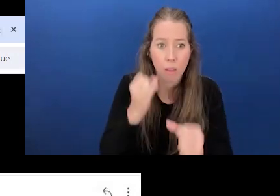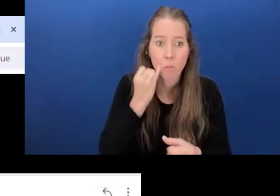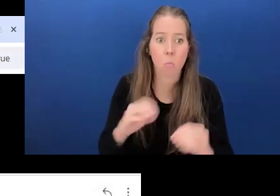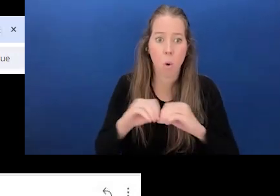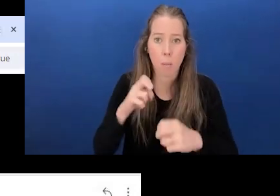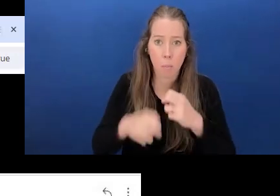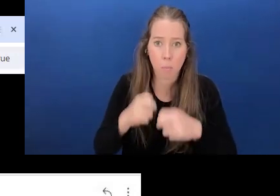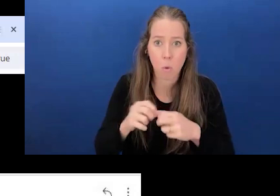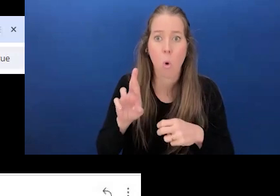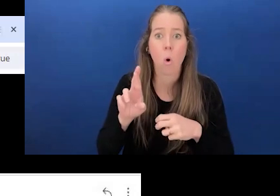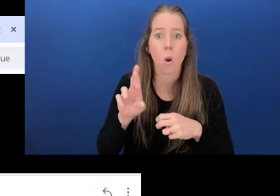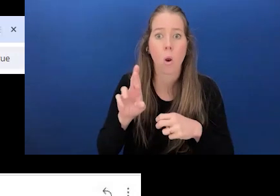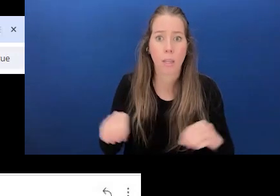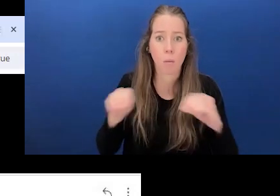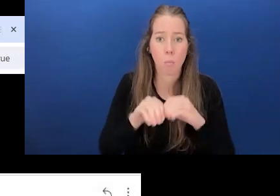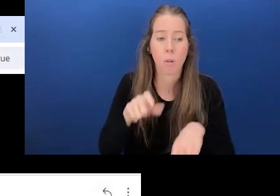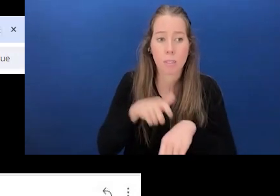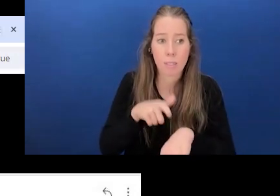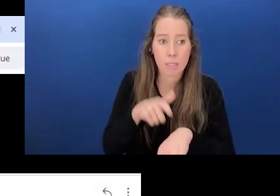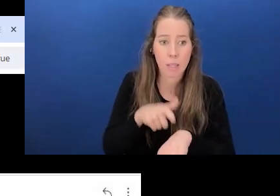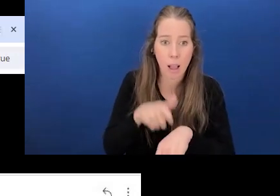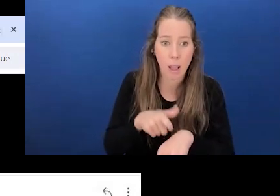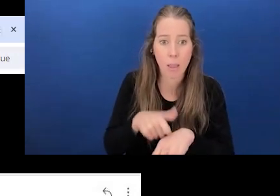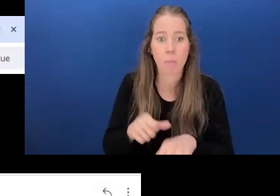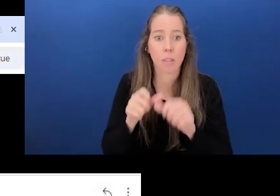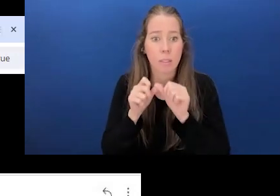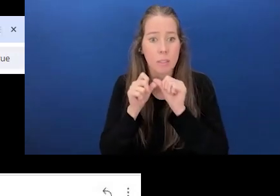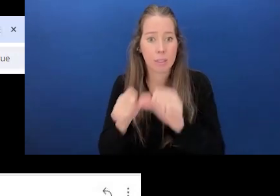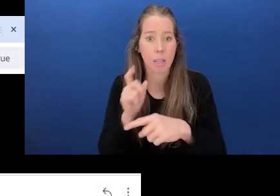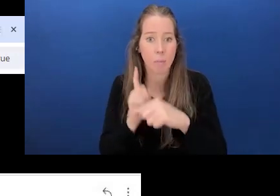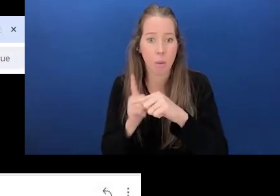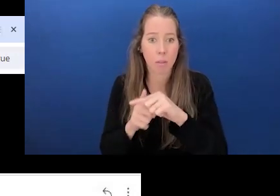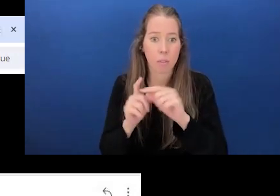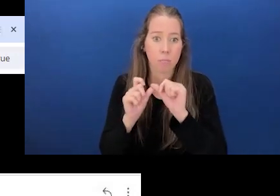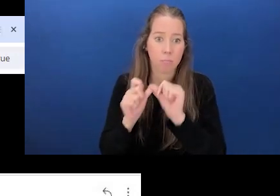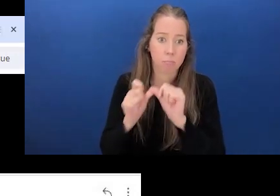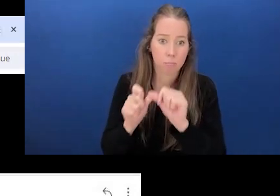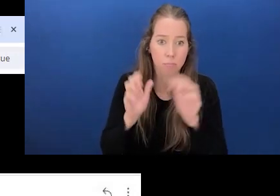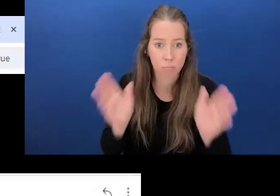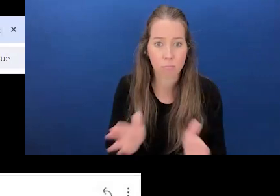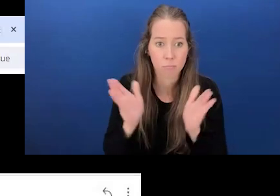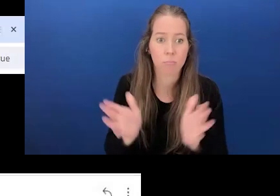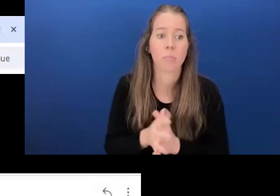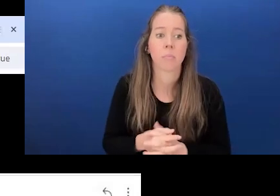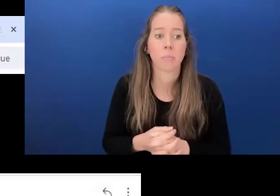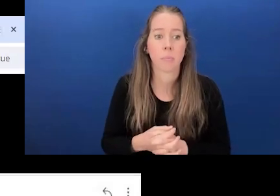need more time, don't hesitate to reach out to me. Stay positive and keep pushing forward. And